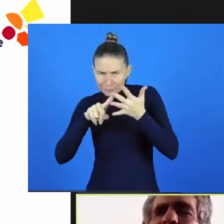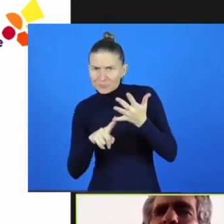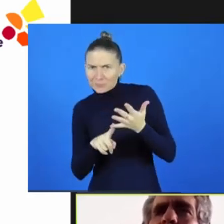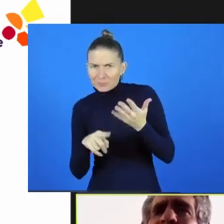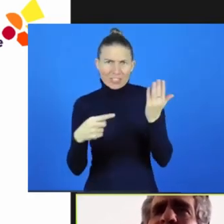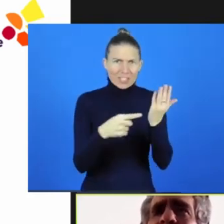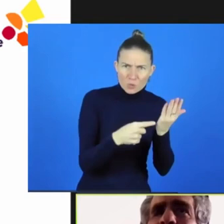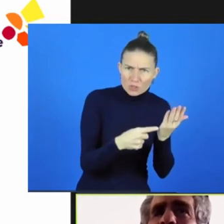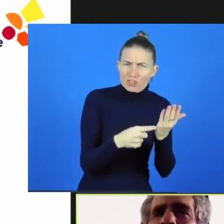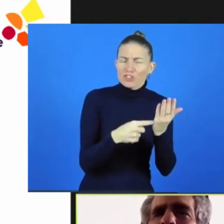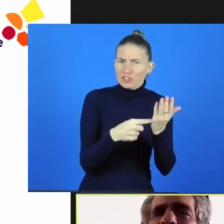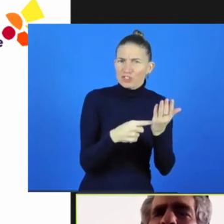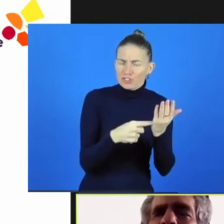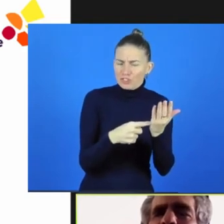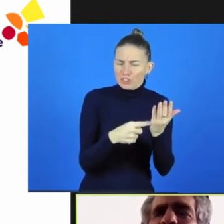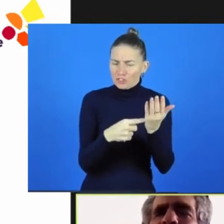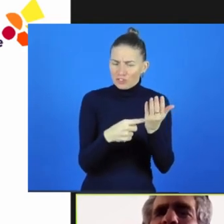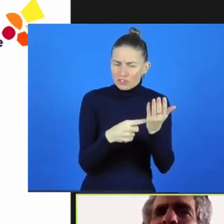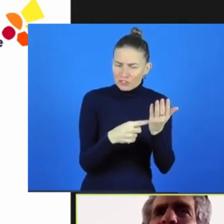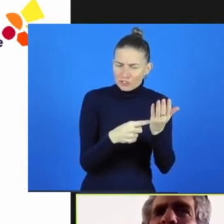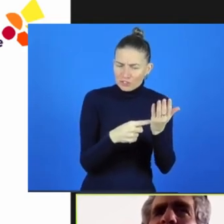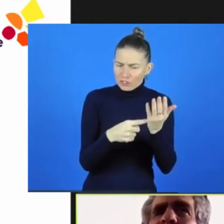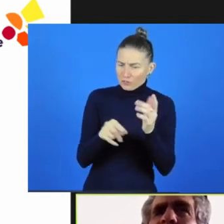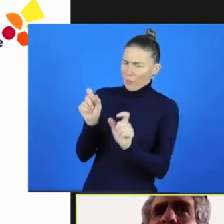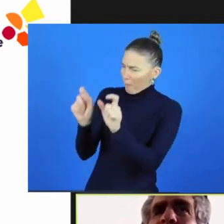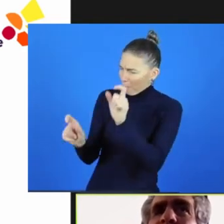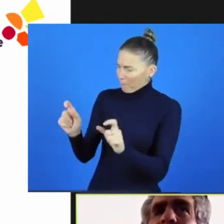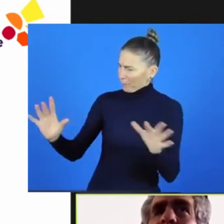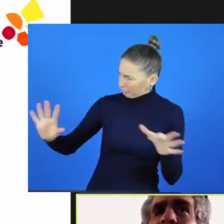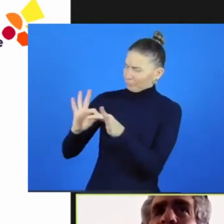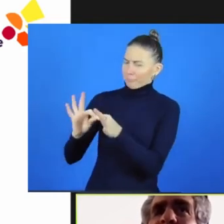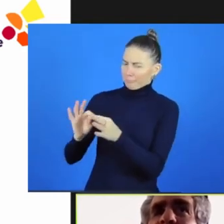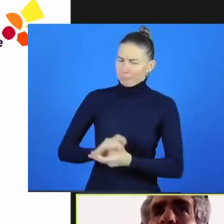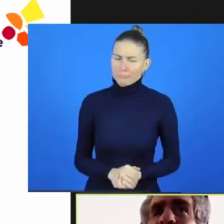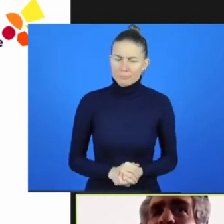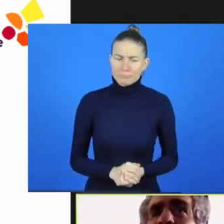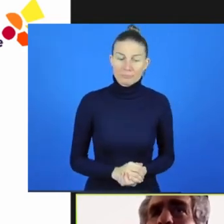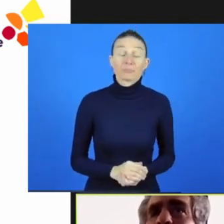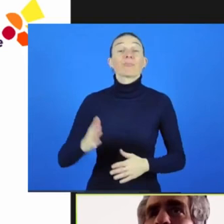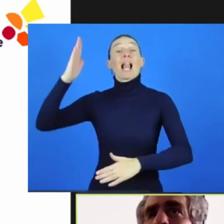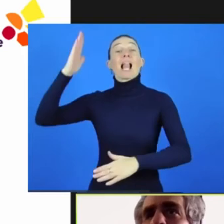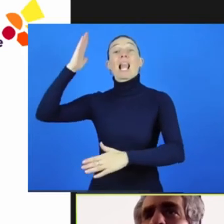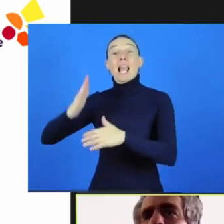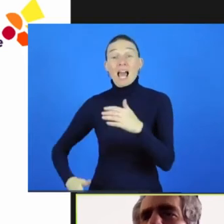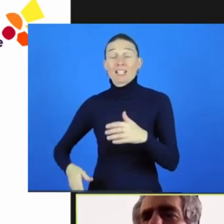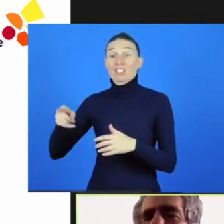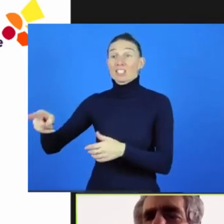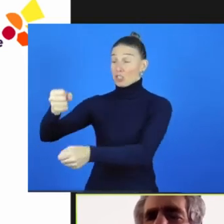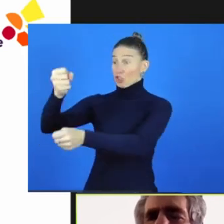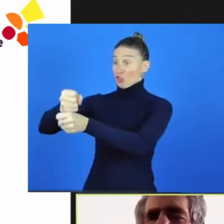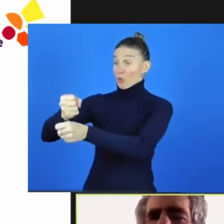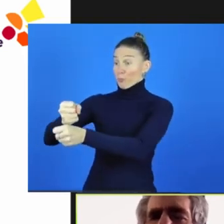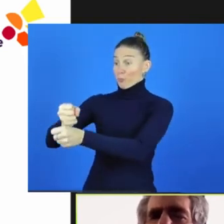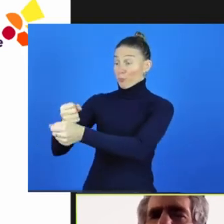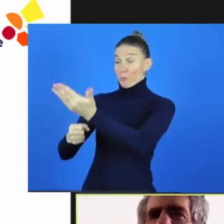Finally, job matching, making sure that they get to the right type of job that fits the bill for them,